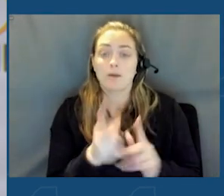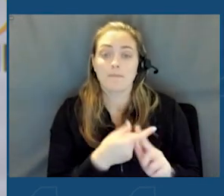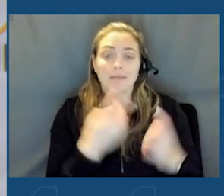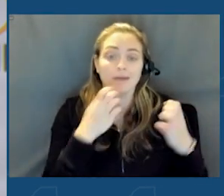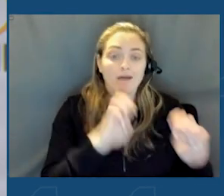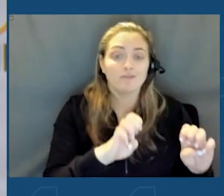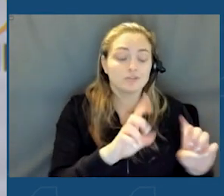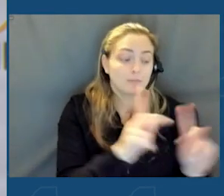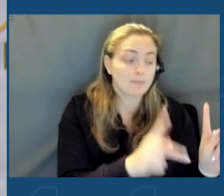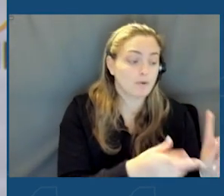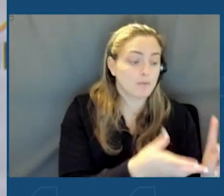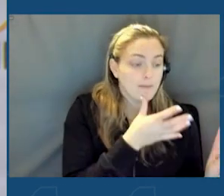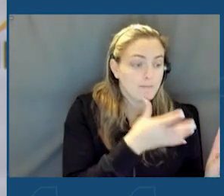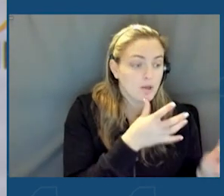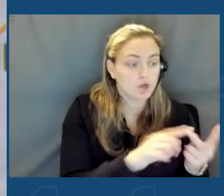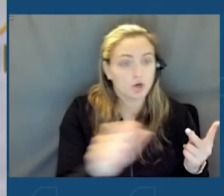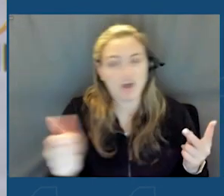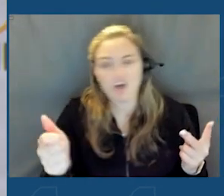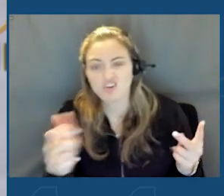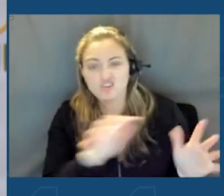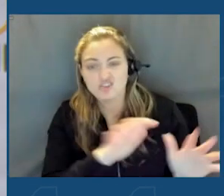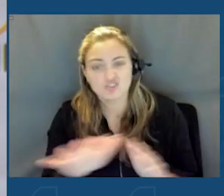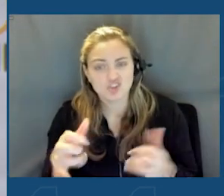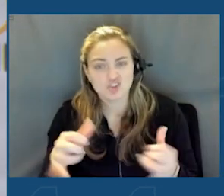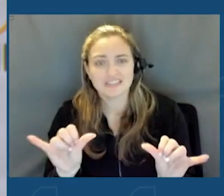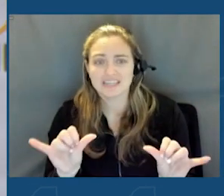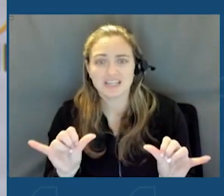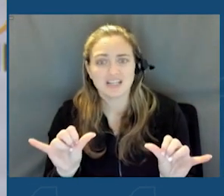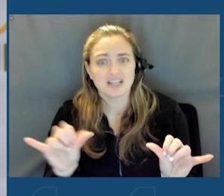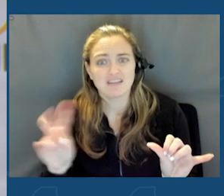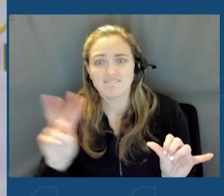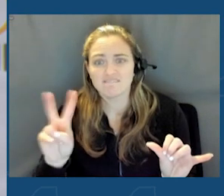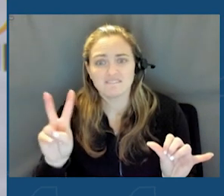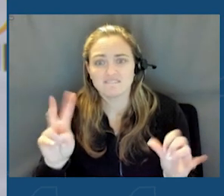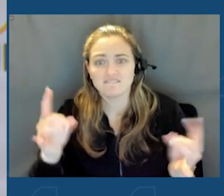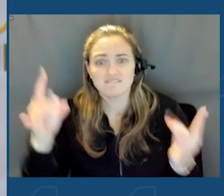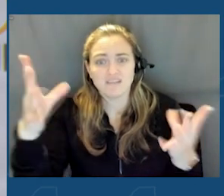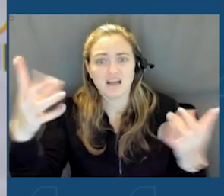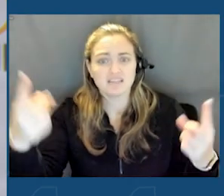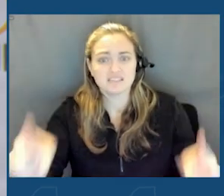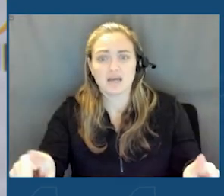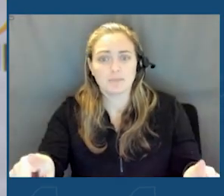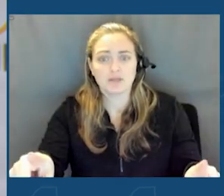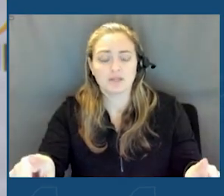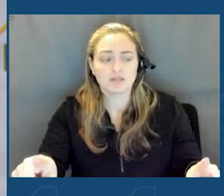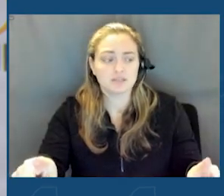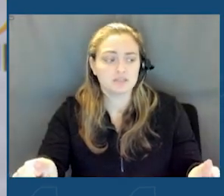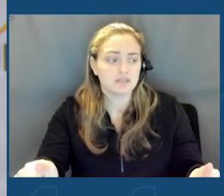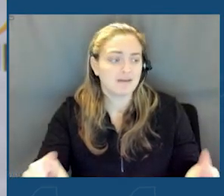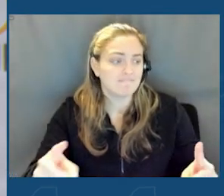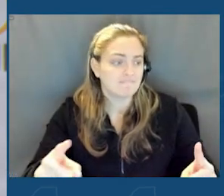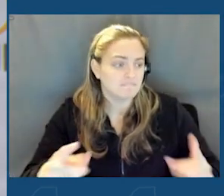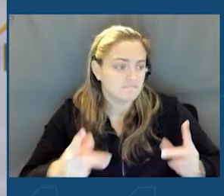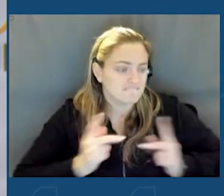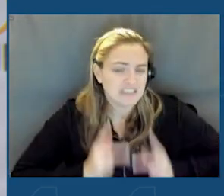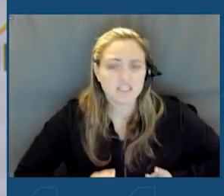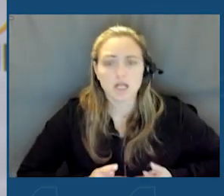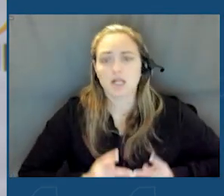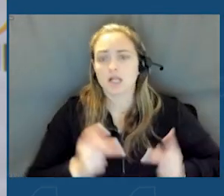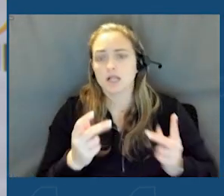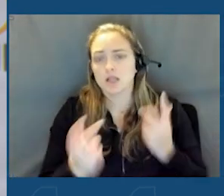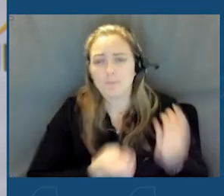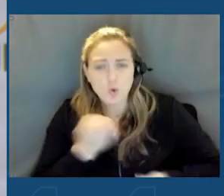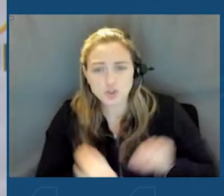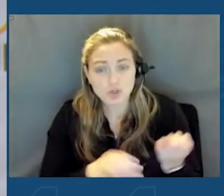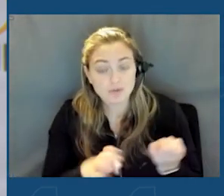others, there's still violence in homes, whether it's physical, emotional, it has not stopped. And that's why, as governor,